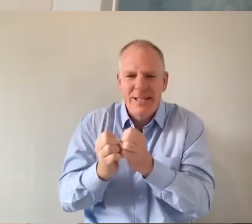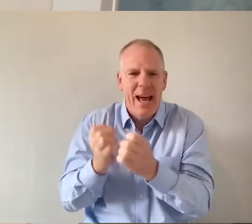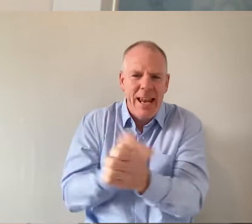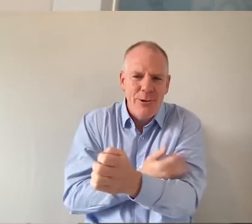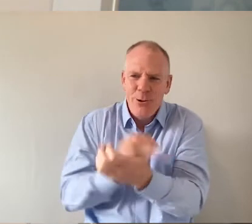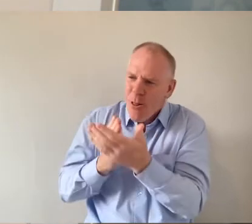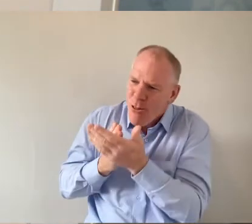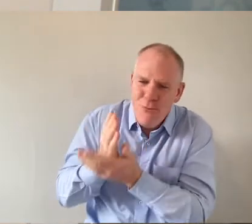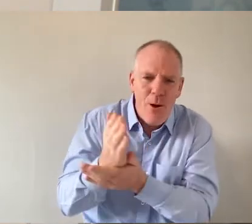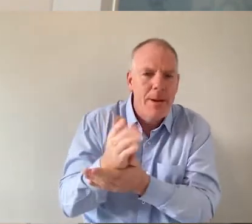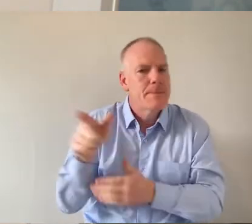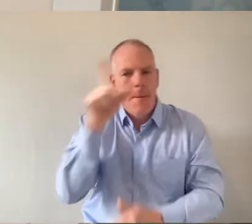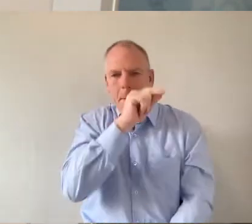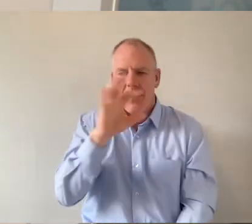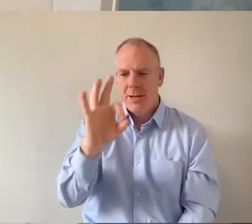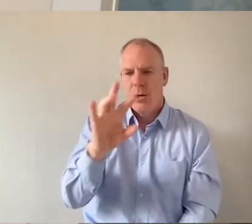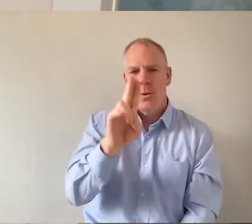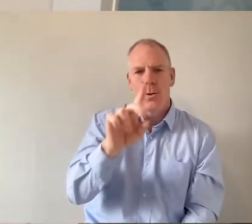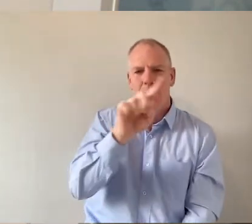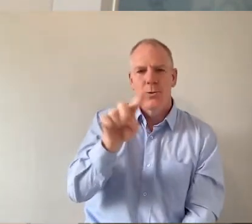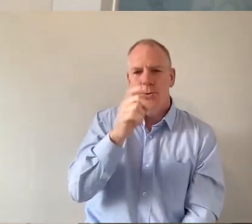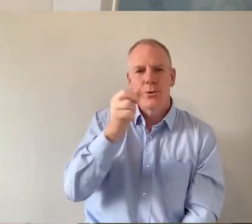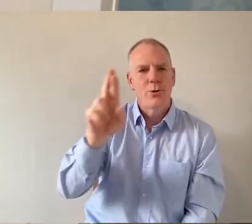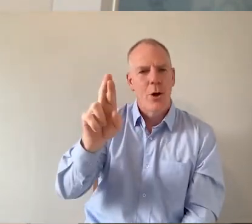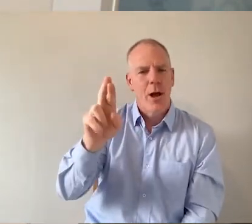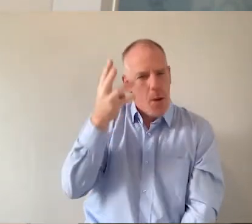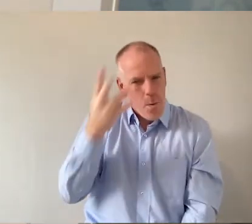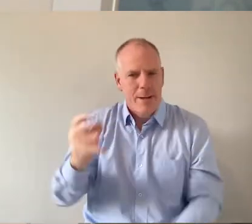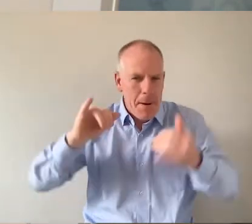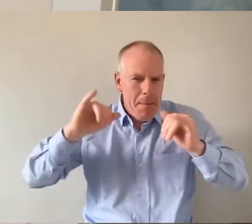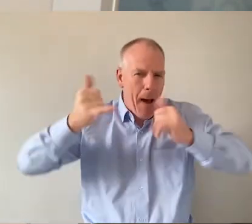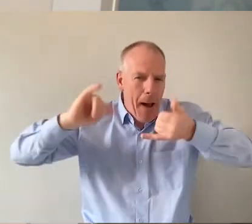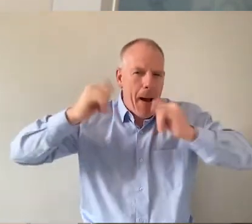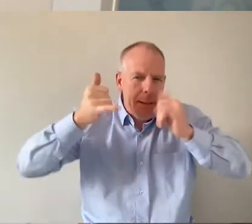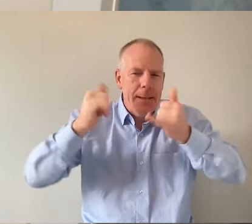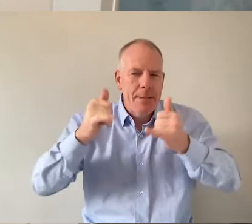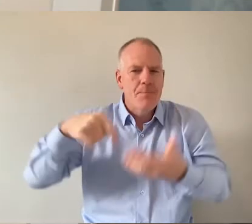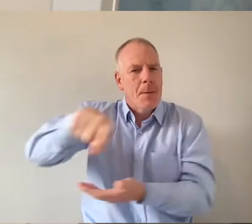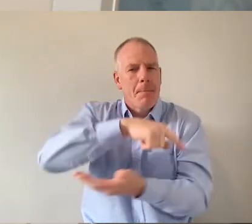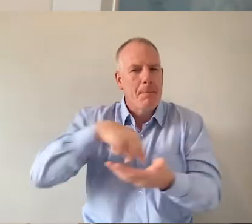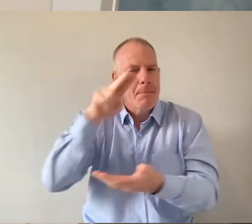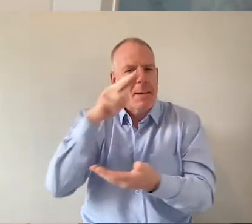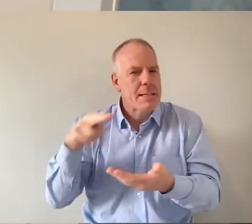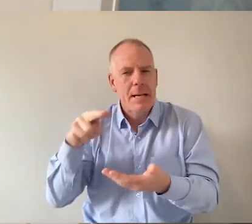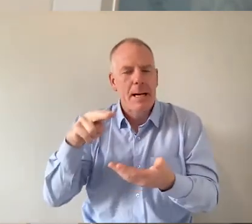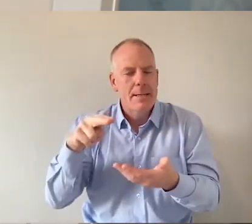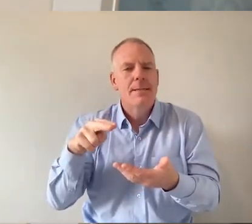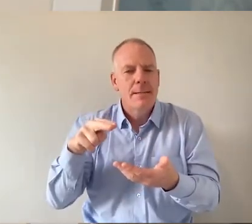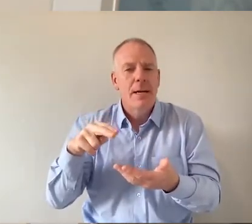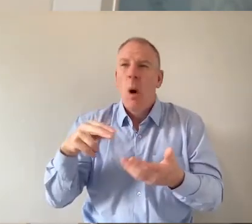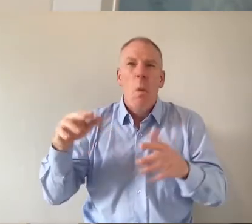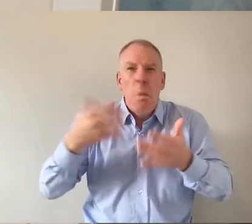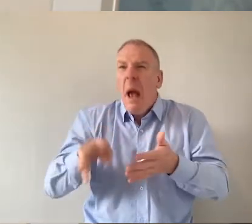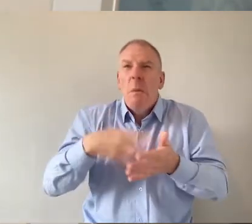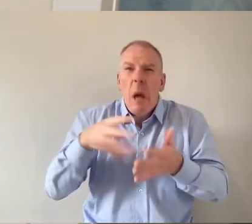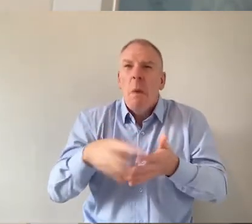this character, his name is Guzzler, he only wants his party. He wants to have a pizza party the whole way through. He keeps on saying,